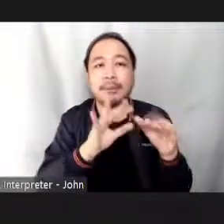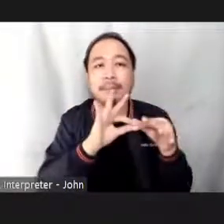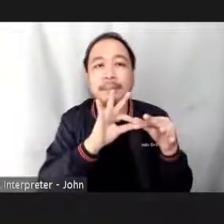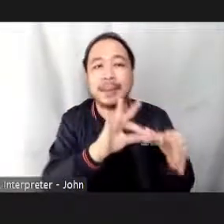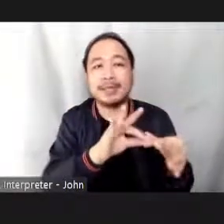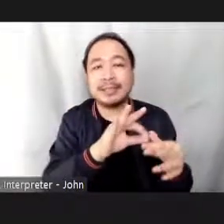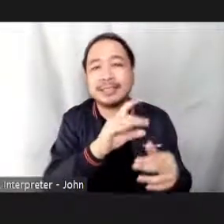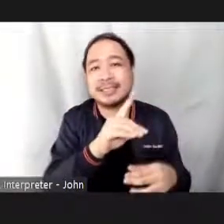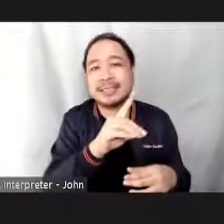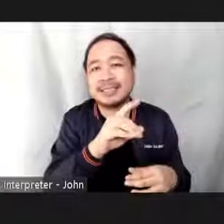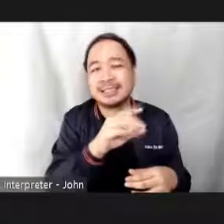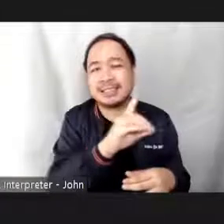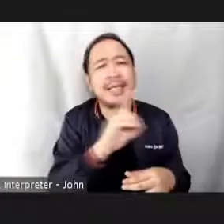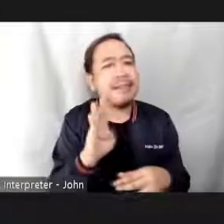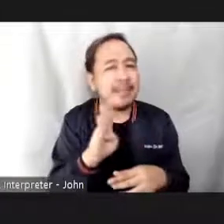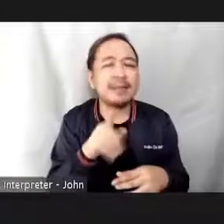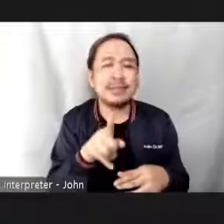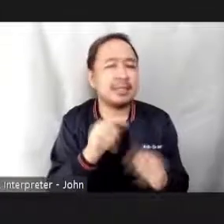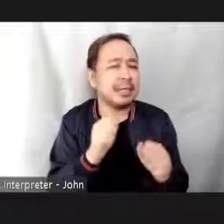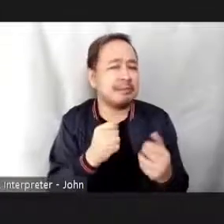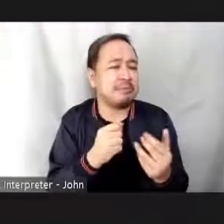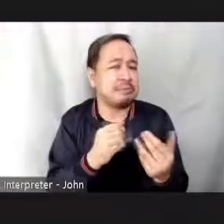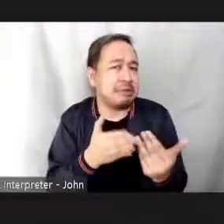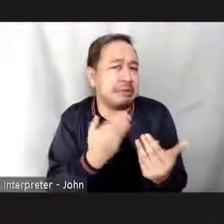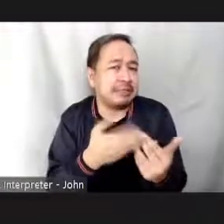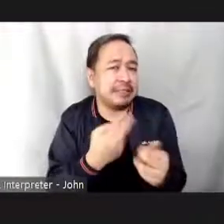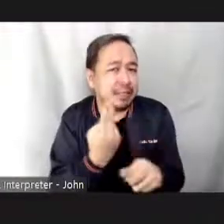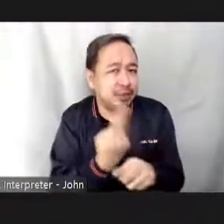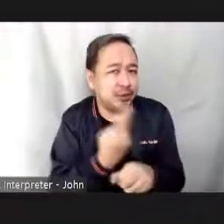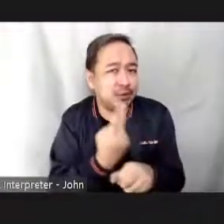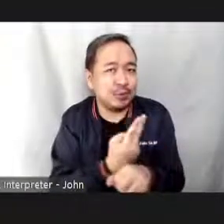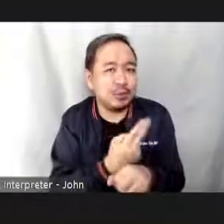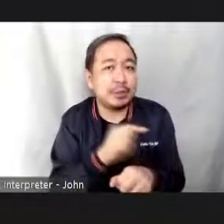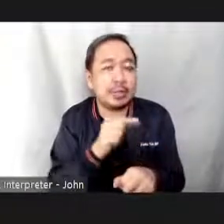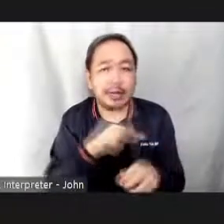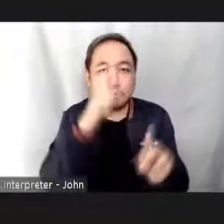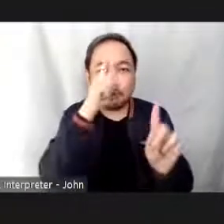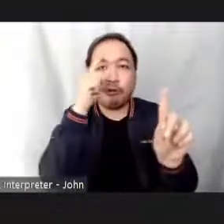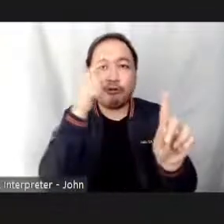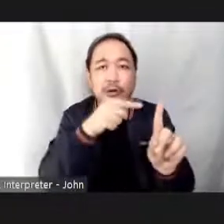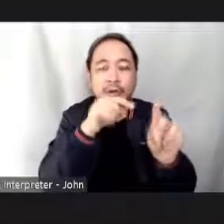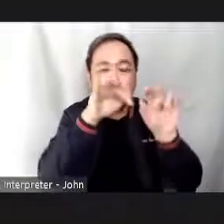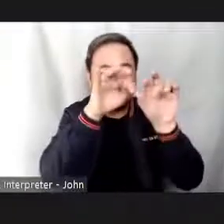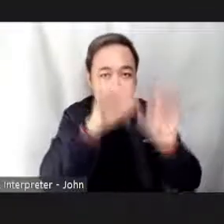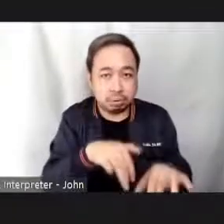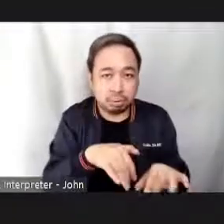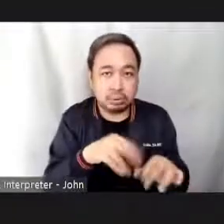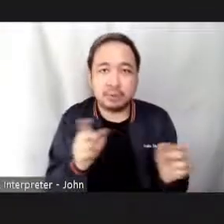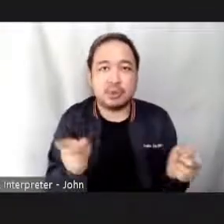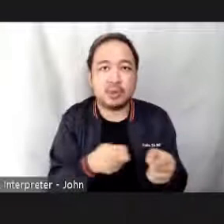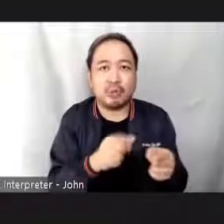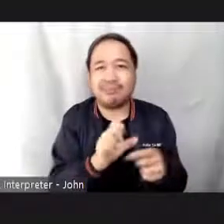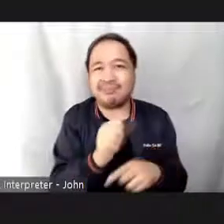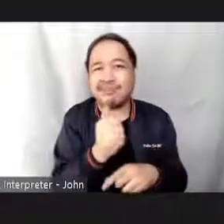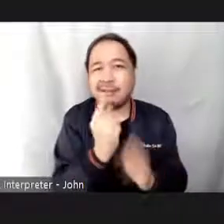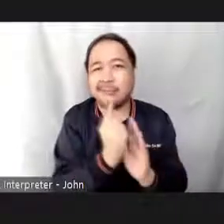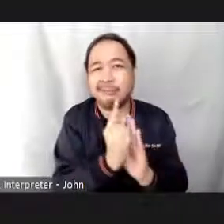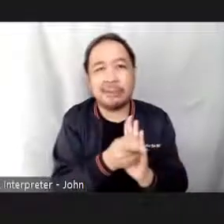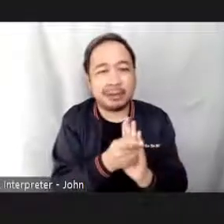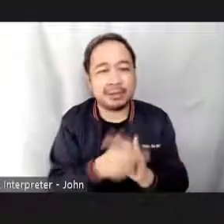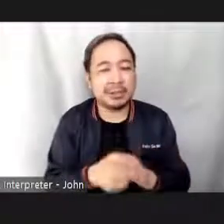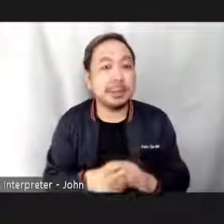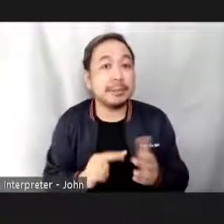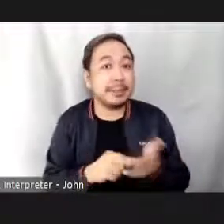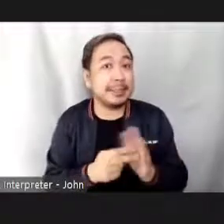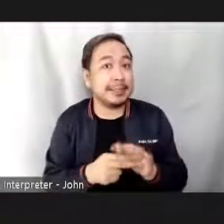user-friendly, that it is easy to use, that the aim is to have it filled out in less than 10 minutes. Therefore, this program